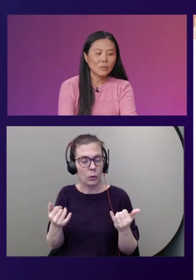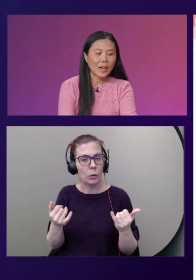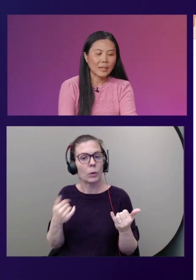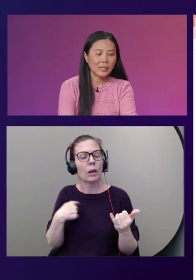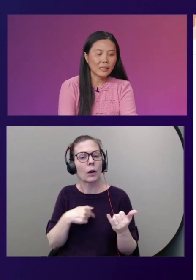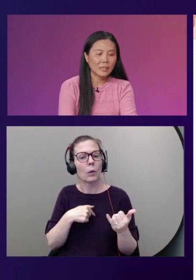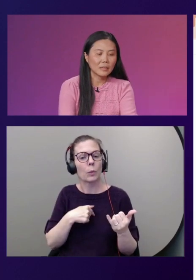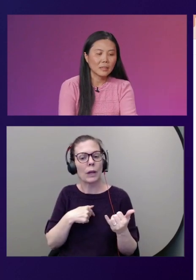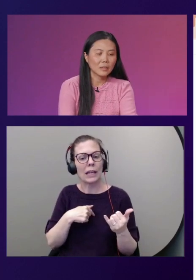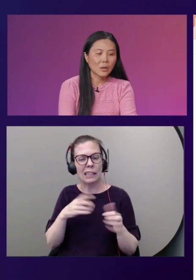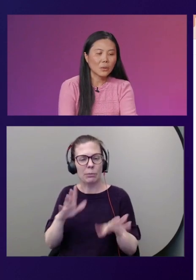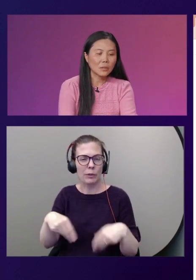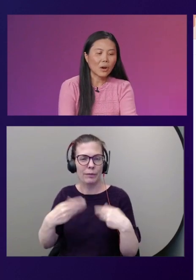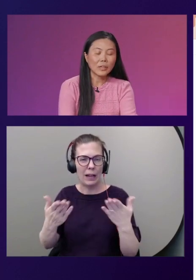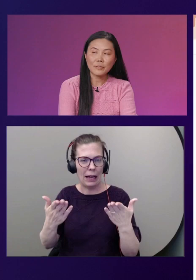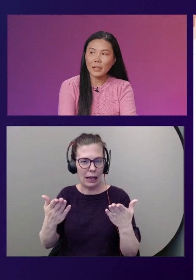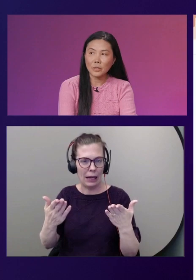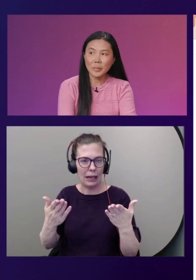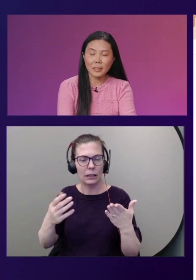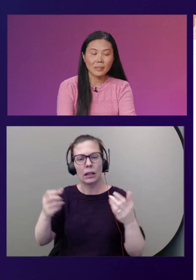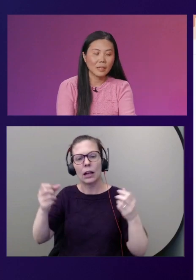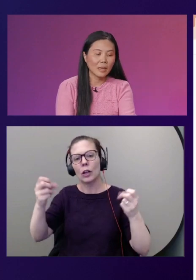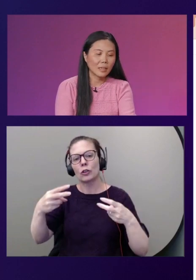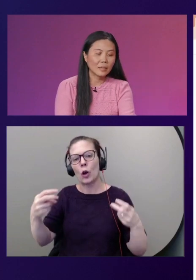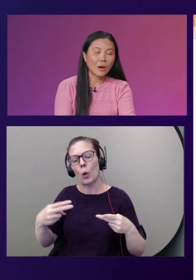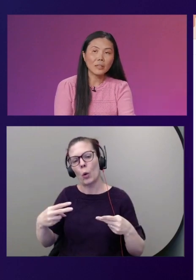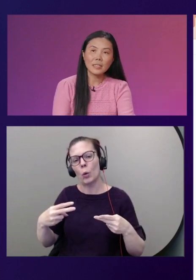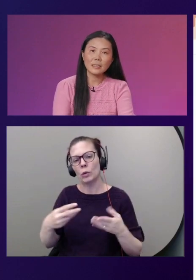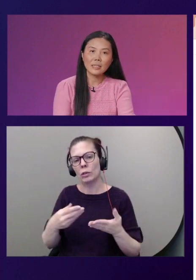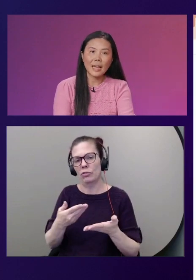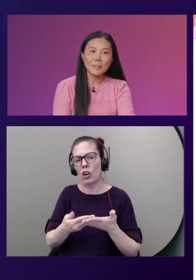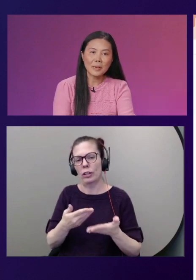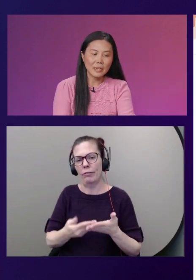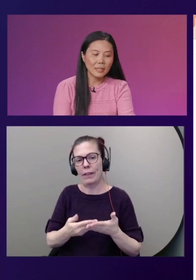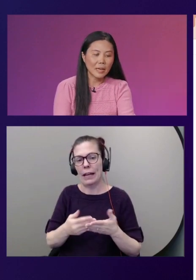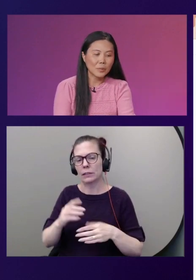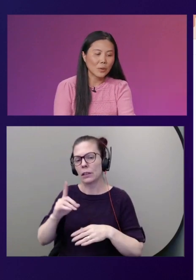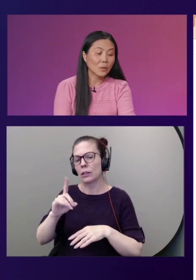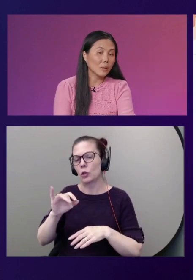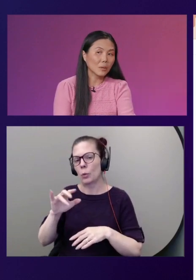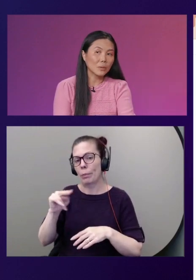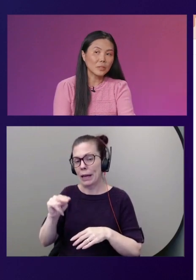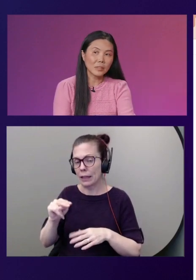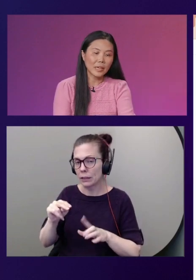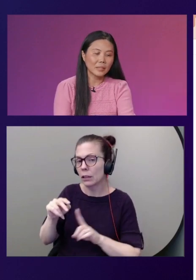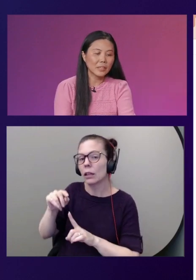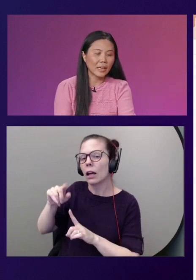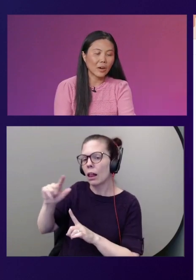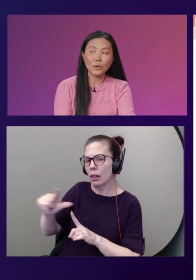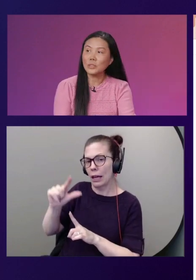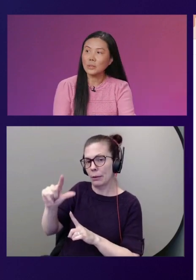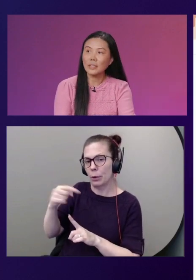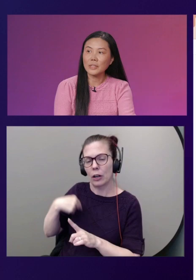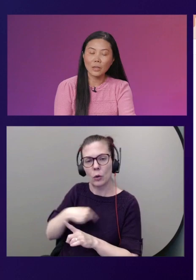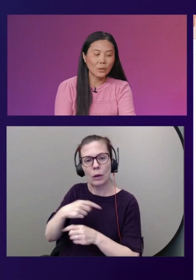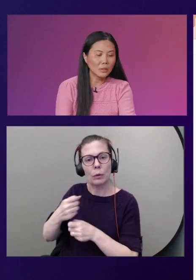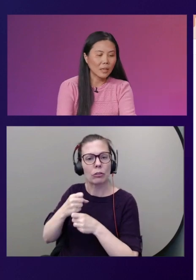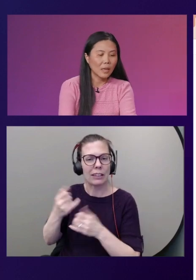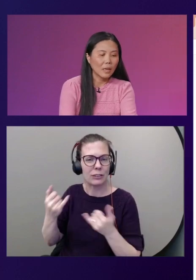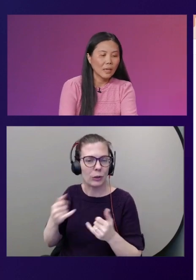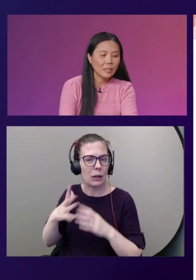to provide the code artifact domain. All the library that we are going to create today are going to